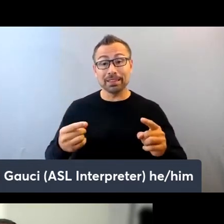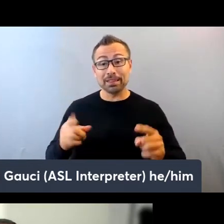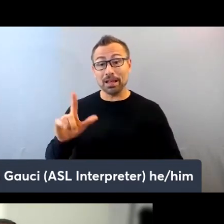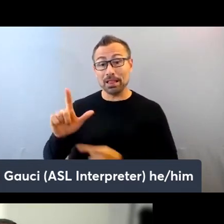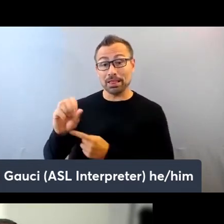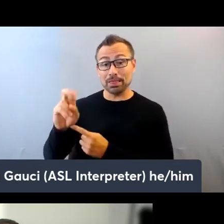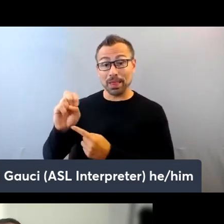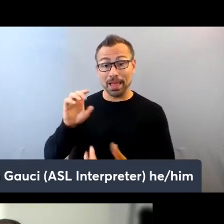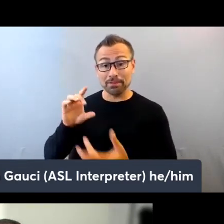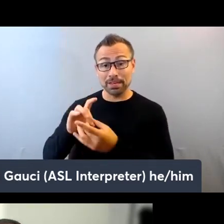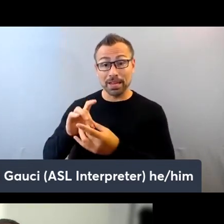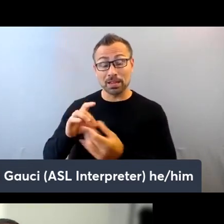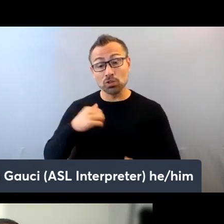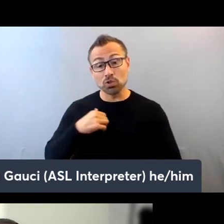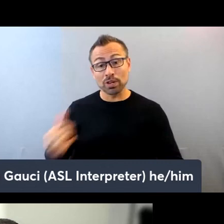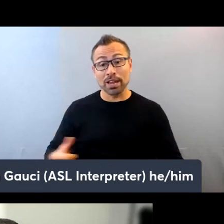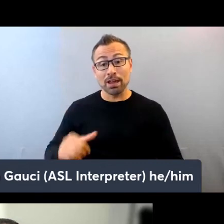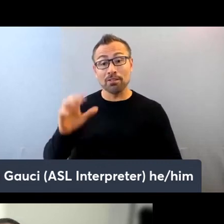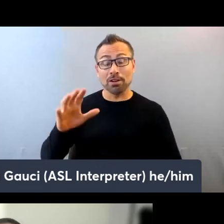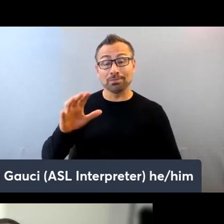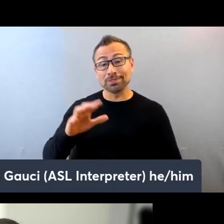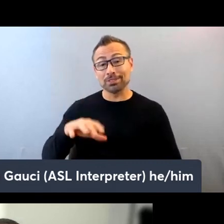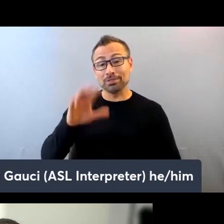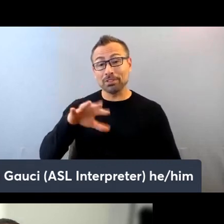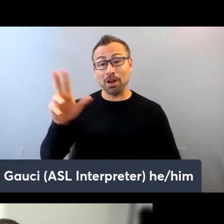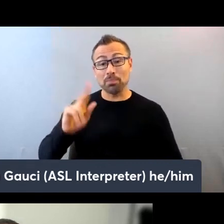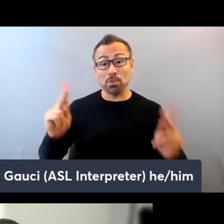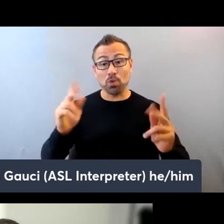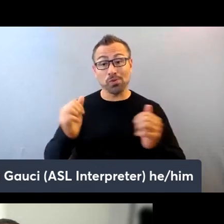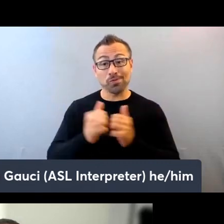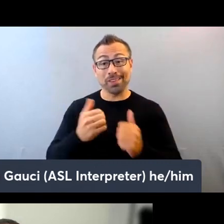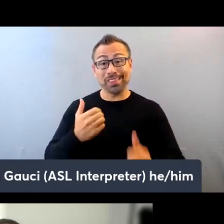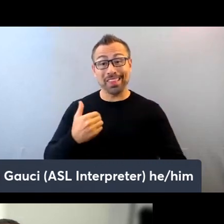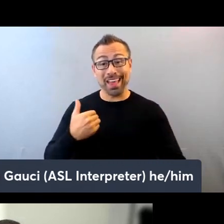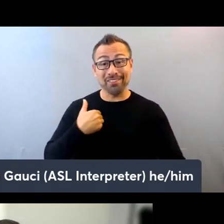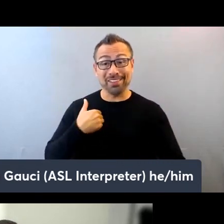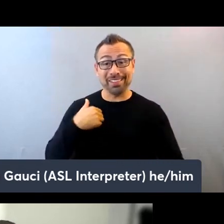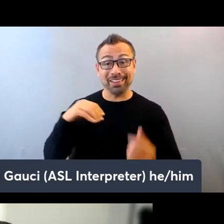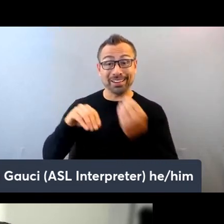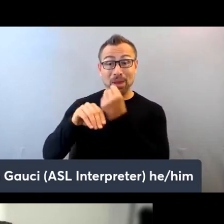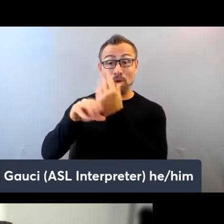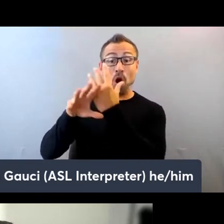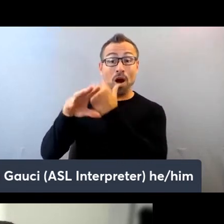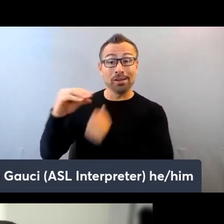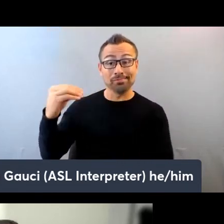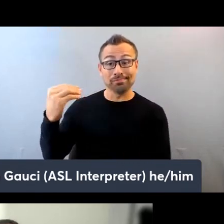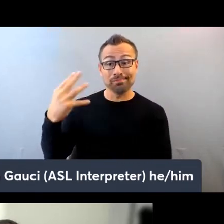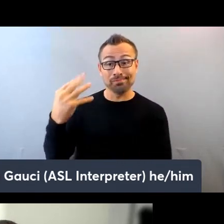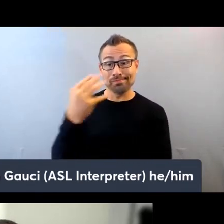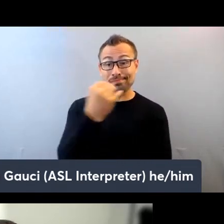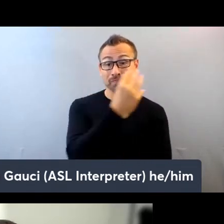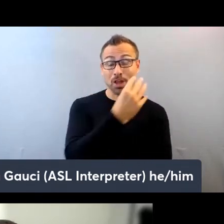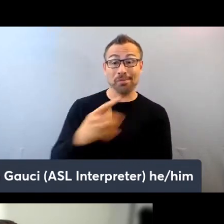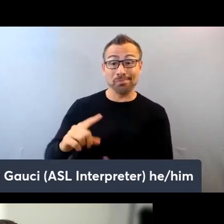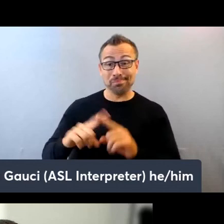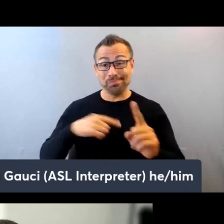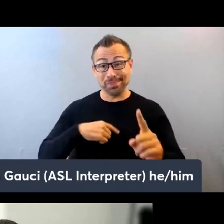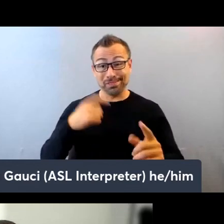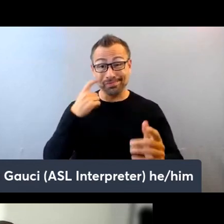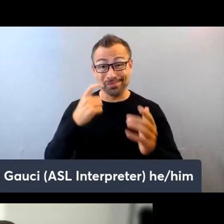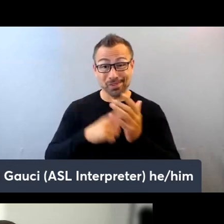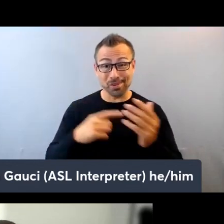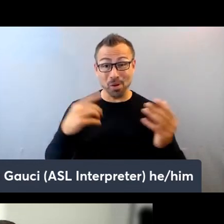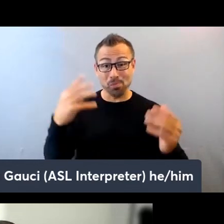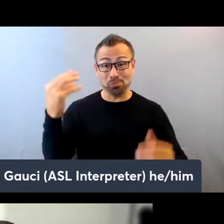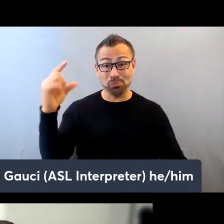video tiles on, their webcams on, and streaming out. Granted, they get a lot smaller, right, when you have them. And then